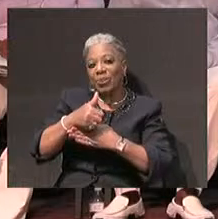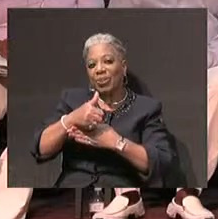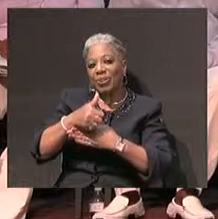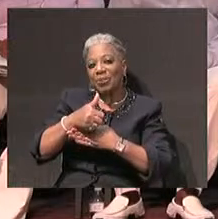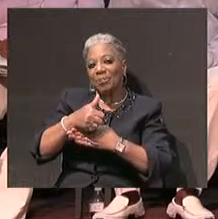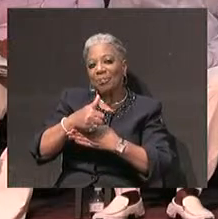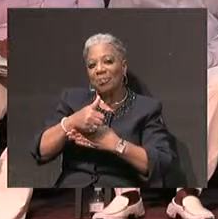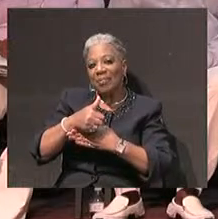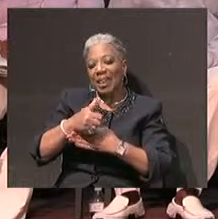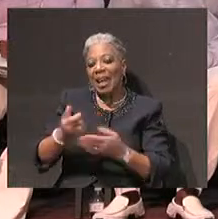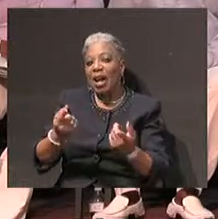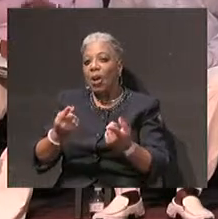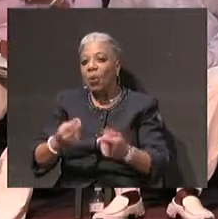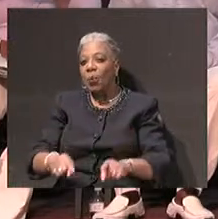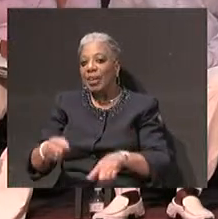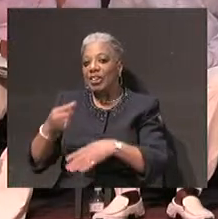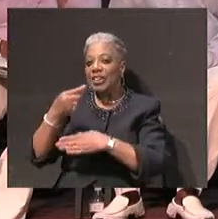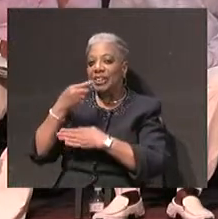and your teeth stays in the steak.